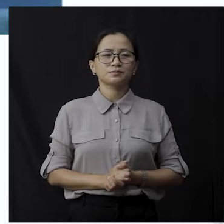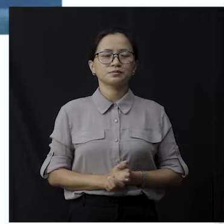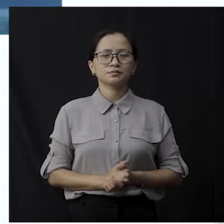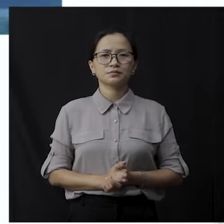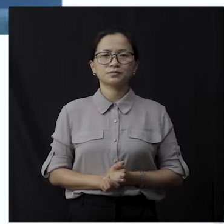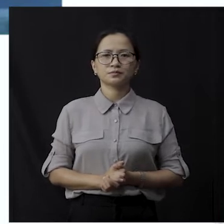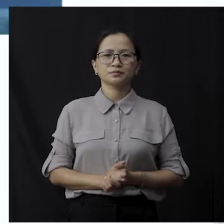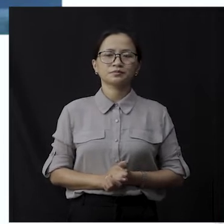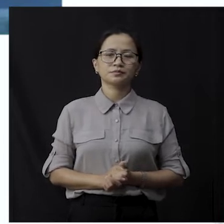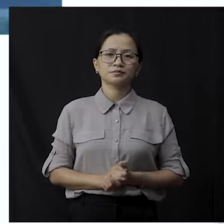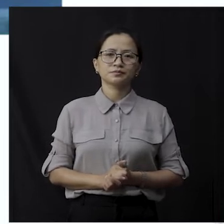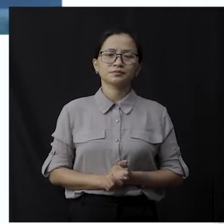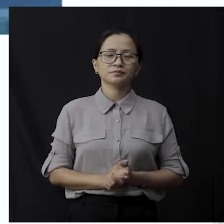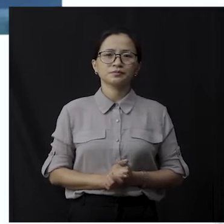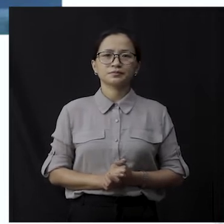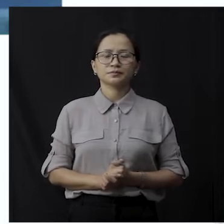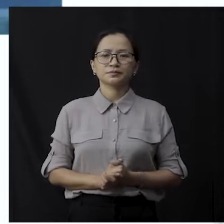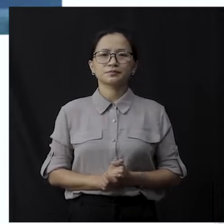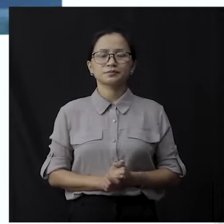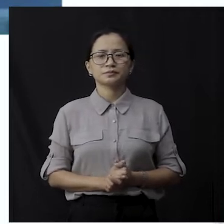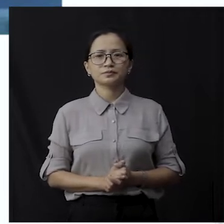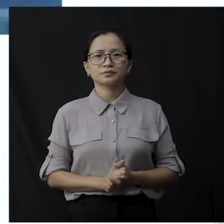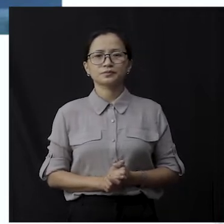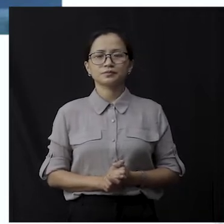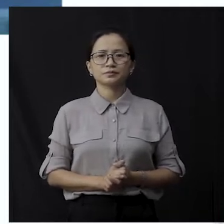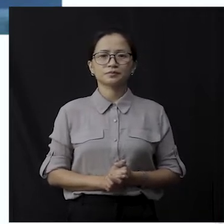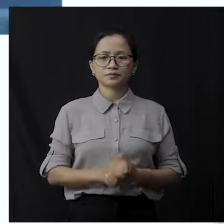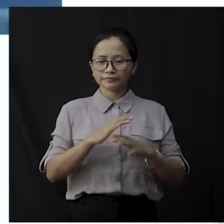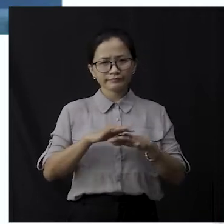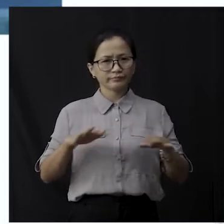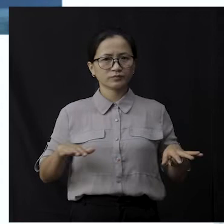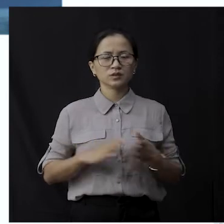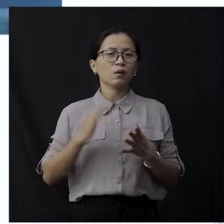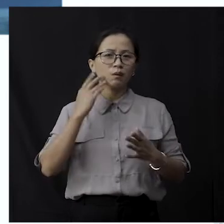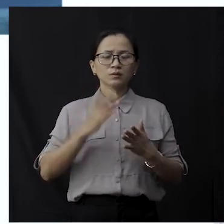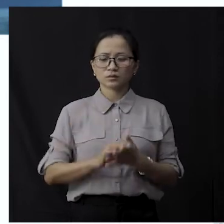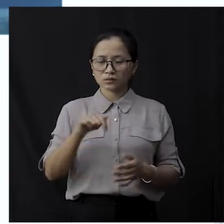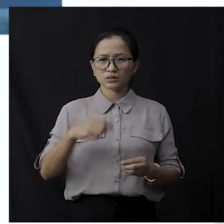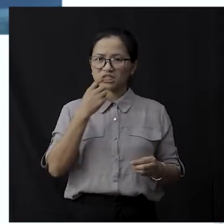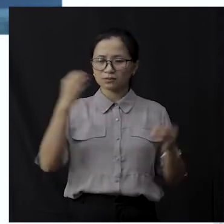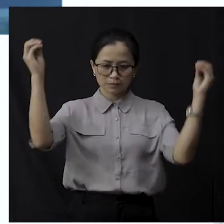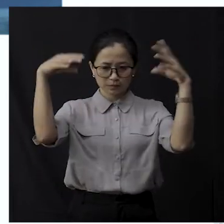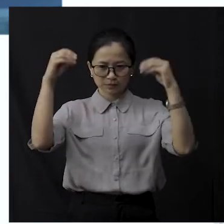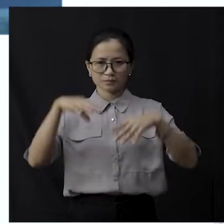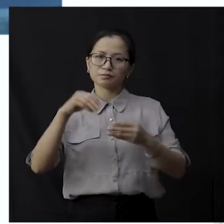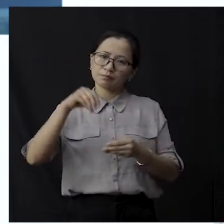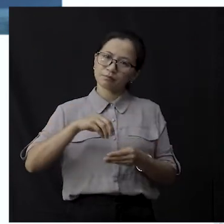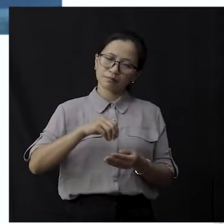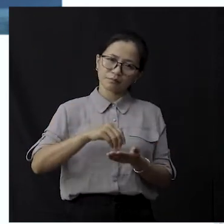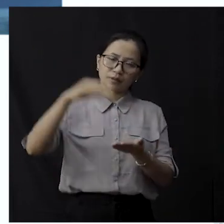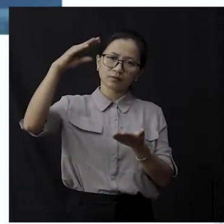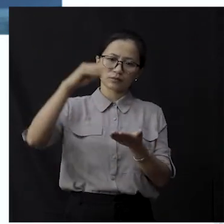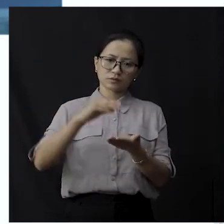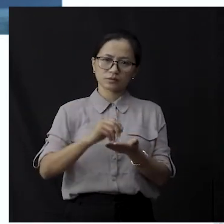See. So what happens to this snow? So students, when this snow melts, okay,